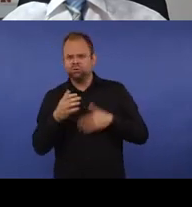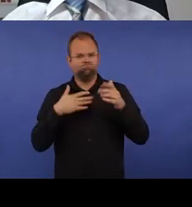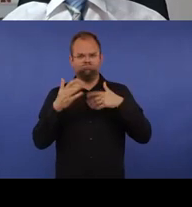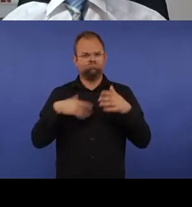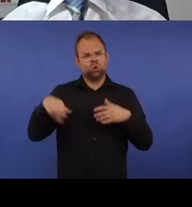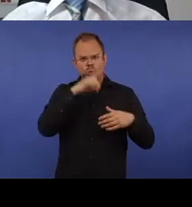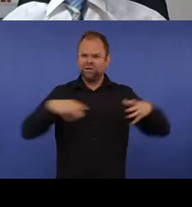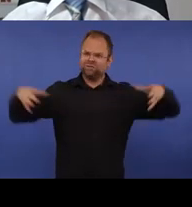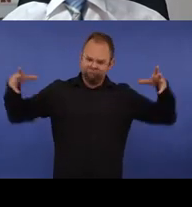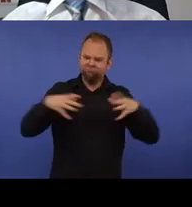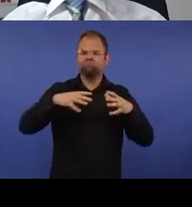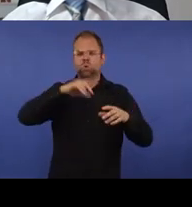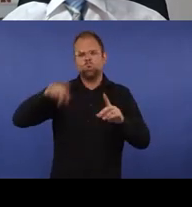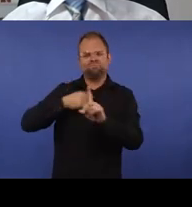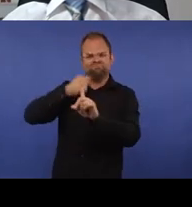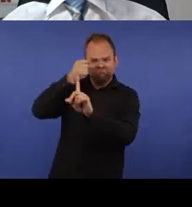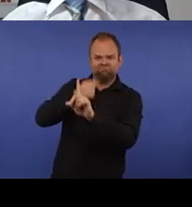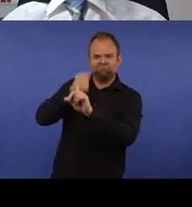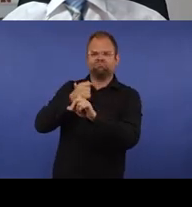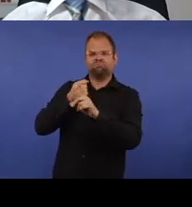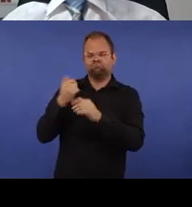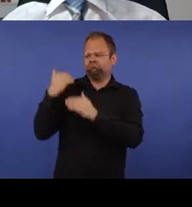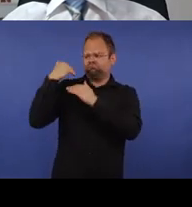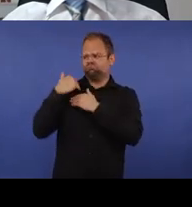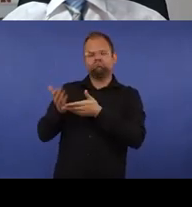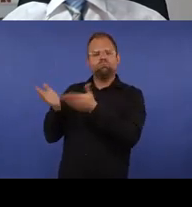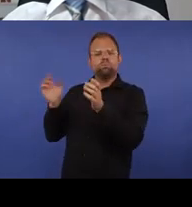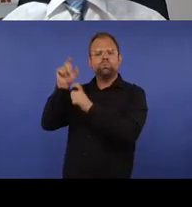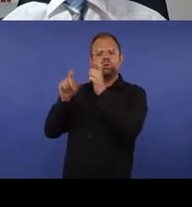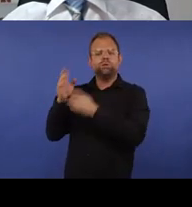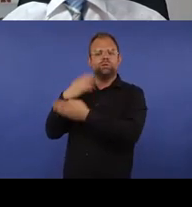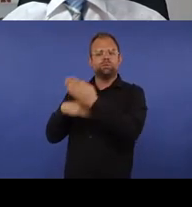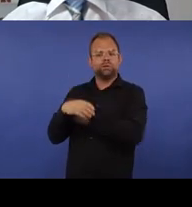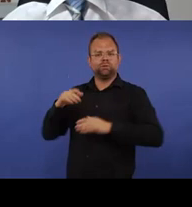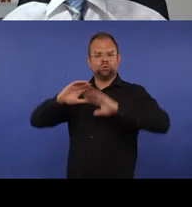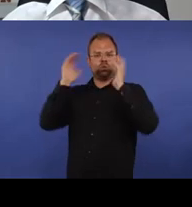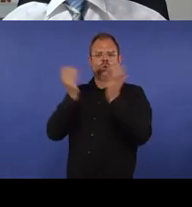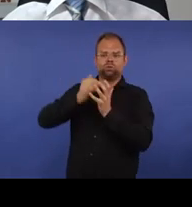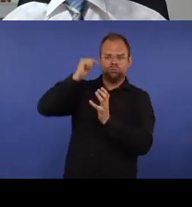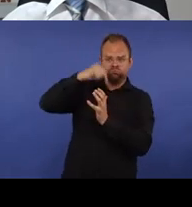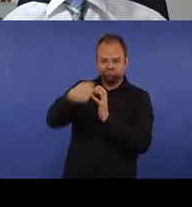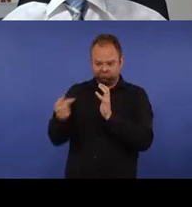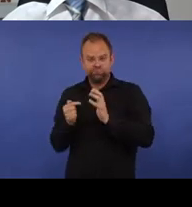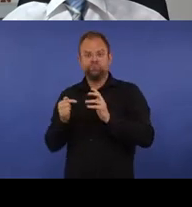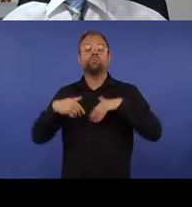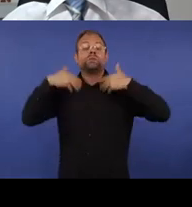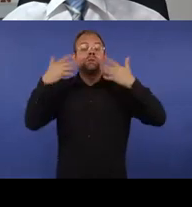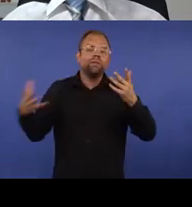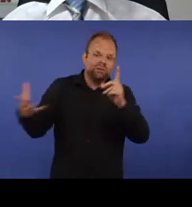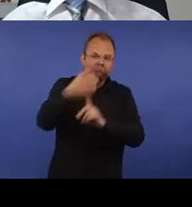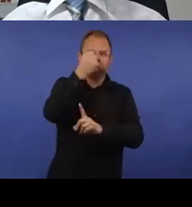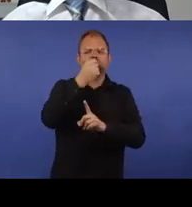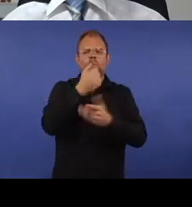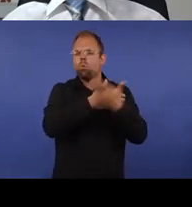be a watchdog. We will monitor, report, and propose solutions so that states parties can comply with their